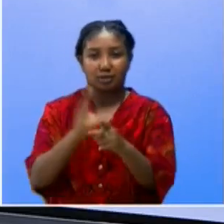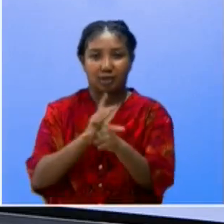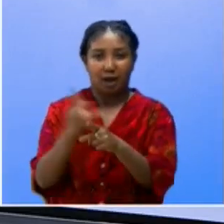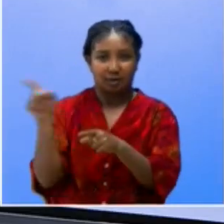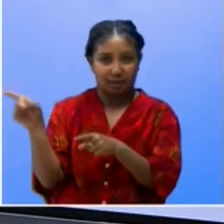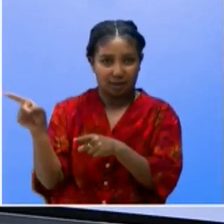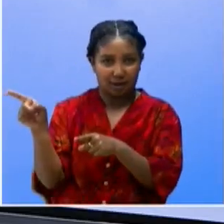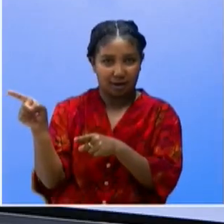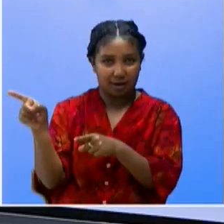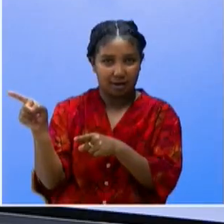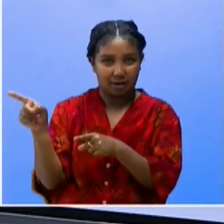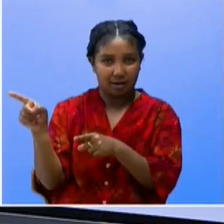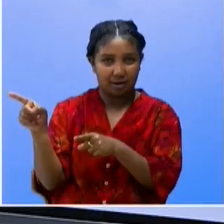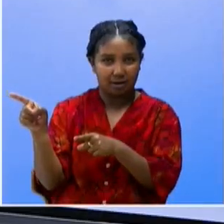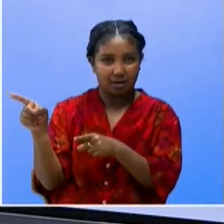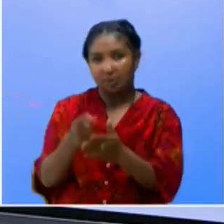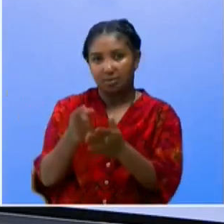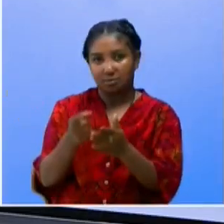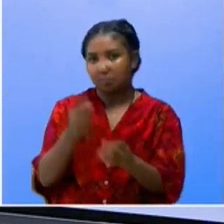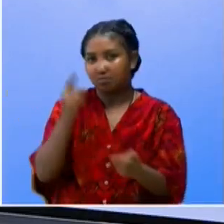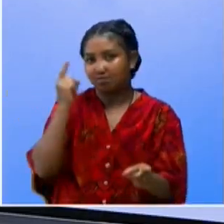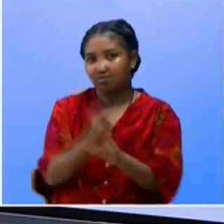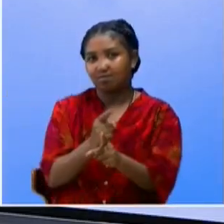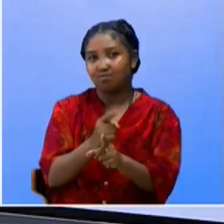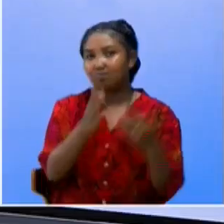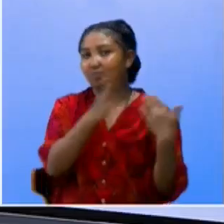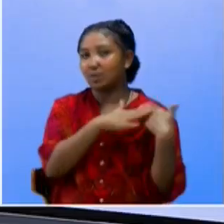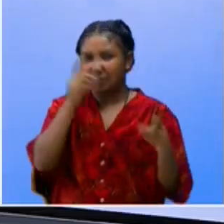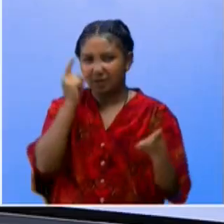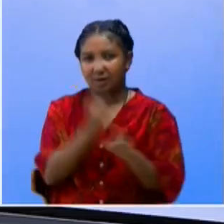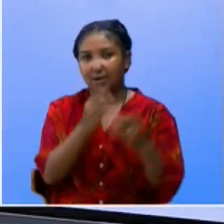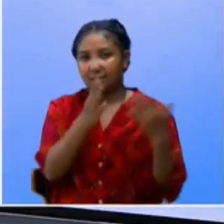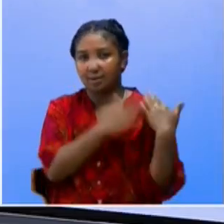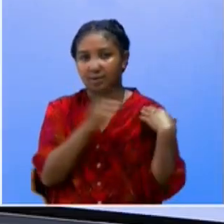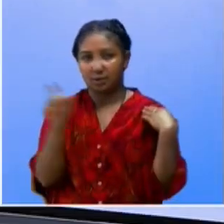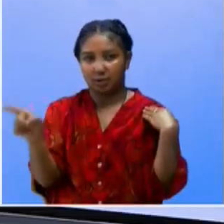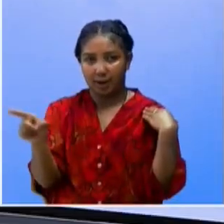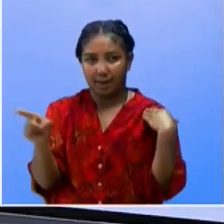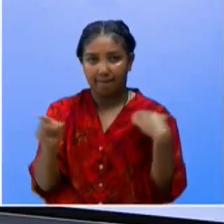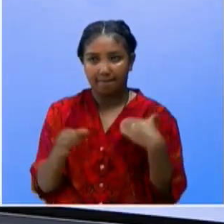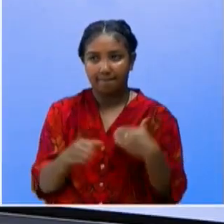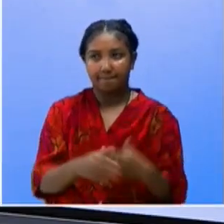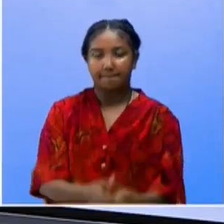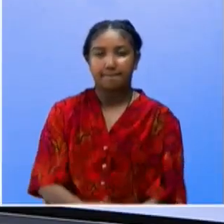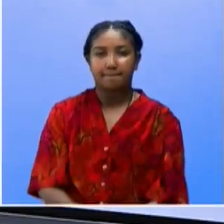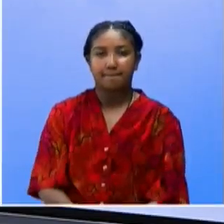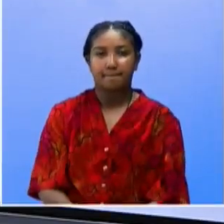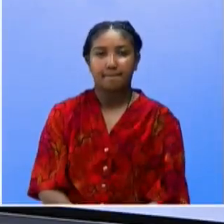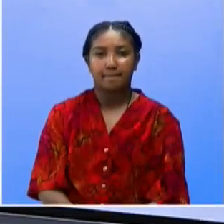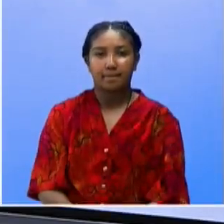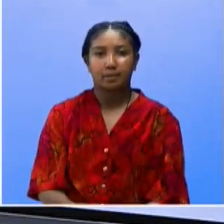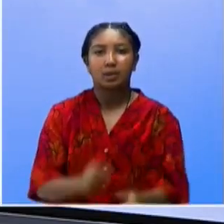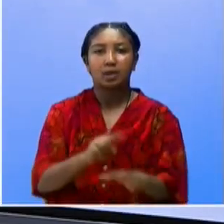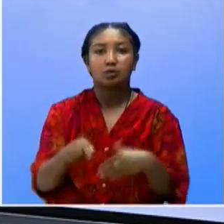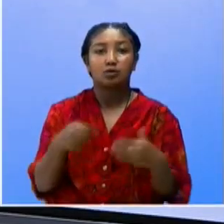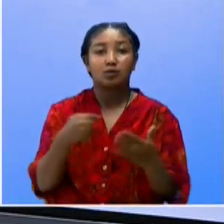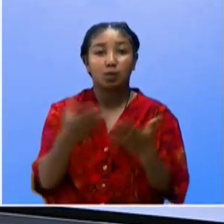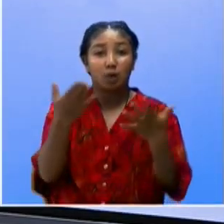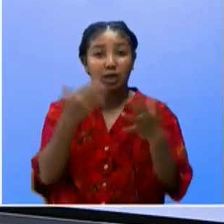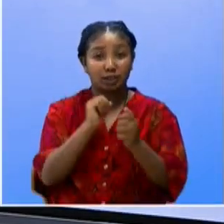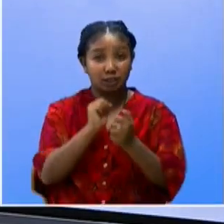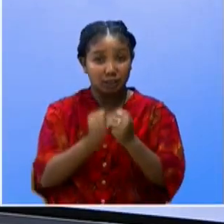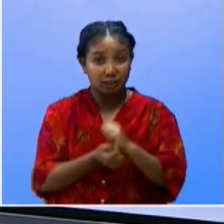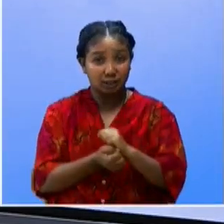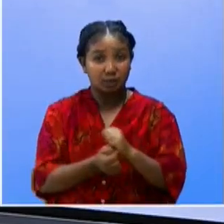directly. Because this one, the real subject. Come on. So if you want to change